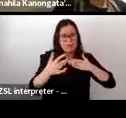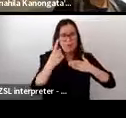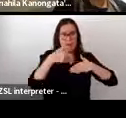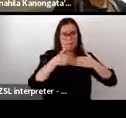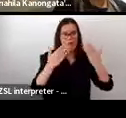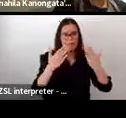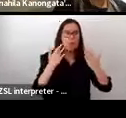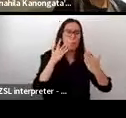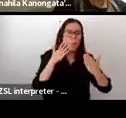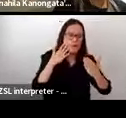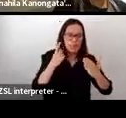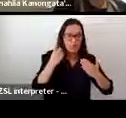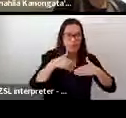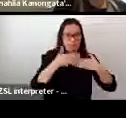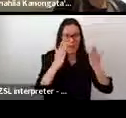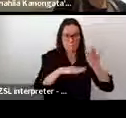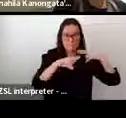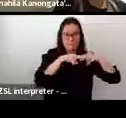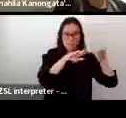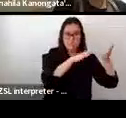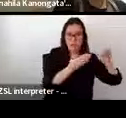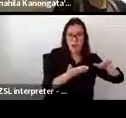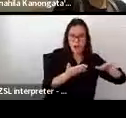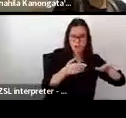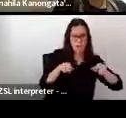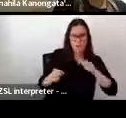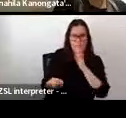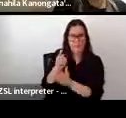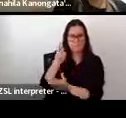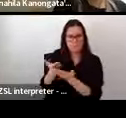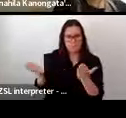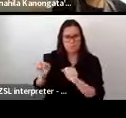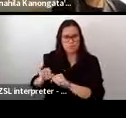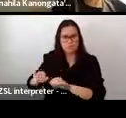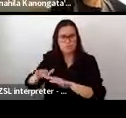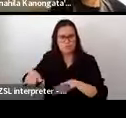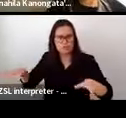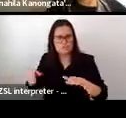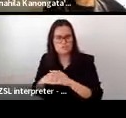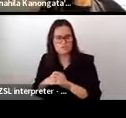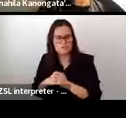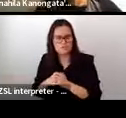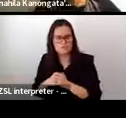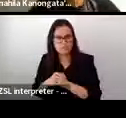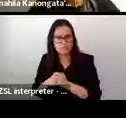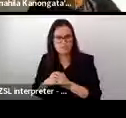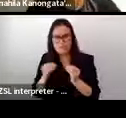at a time while shouldering the challenges of parenting. This bill does nothing for them.